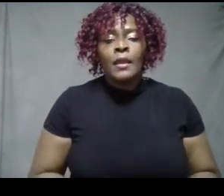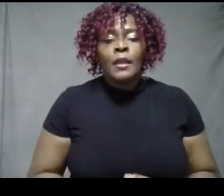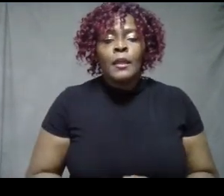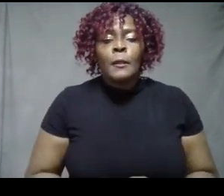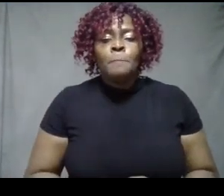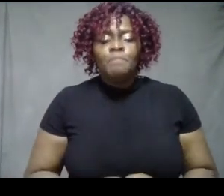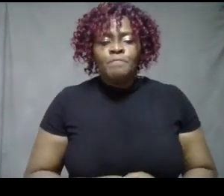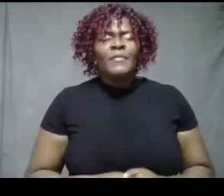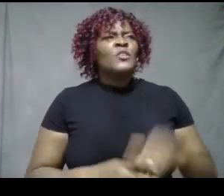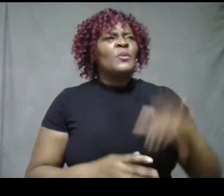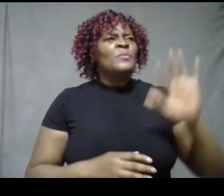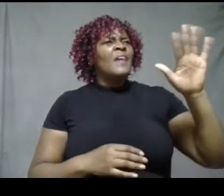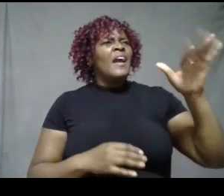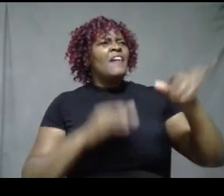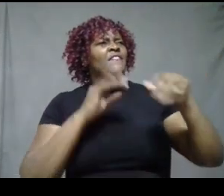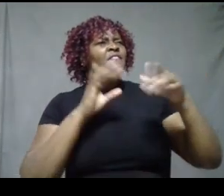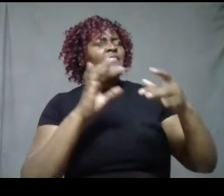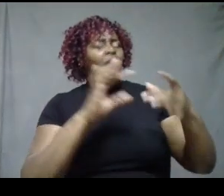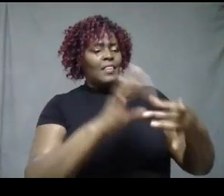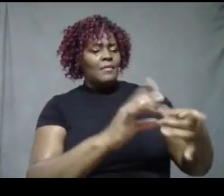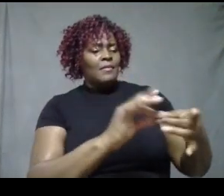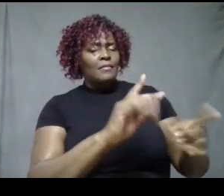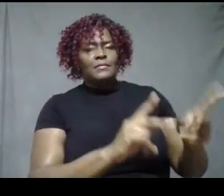and Development Board. They would like to apply.